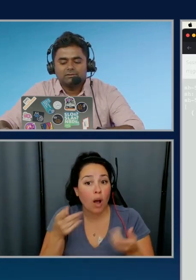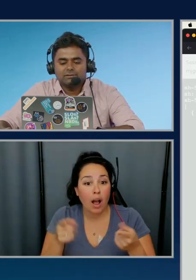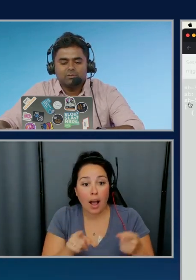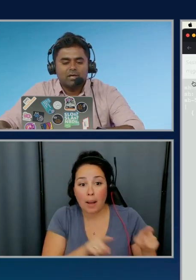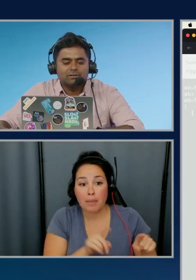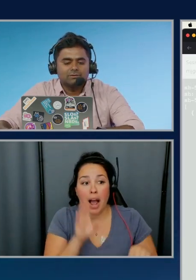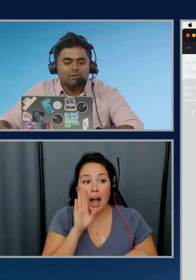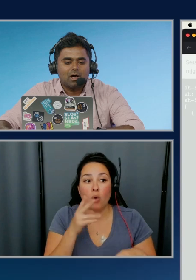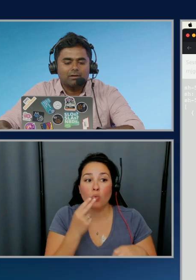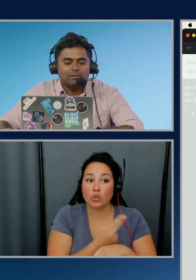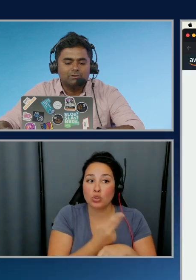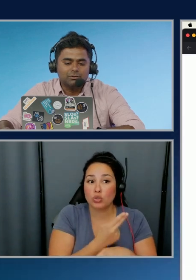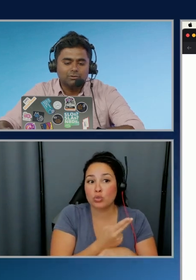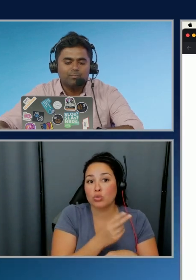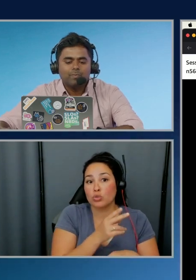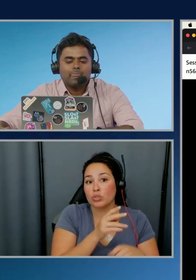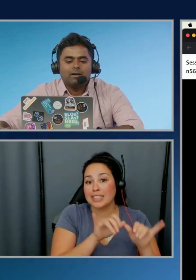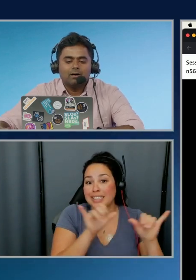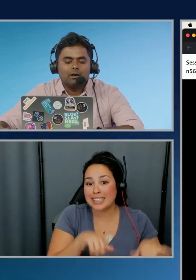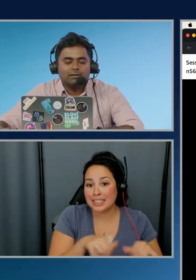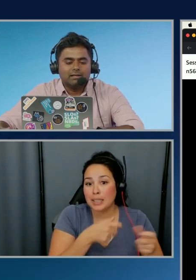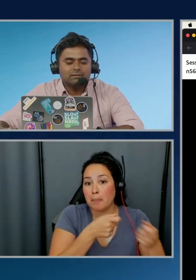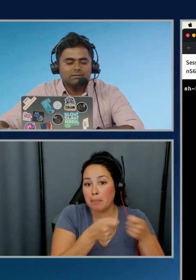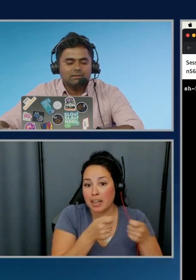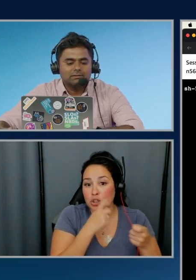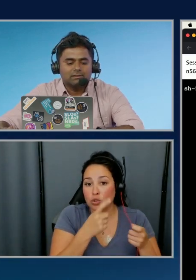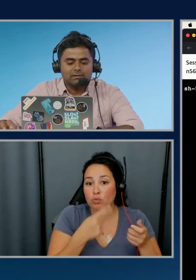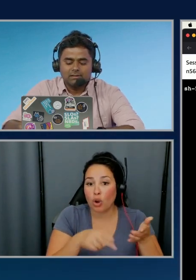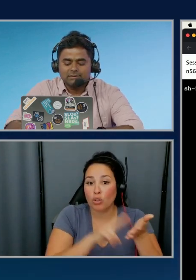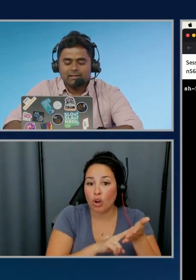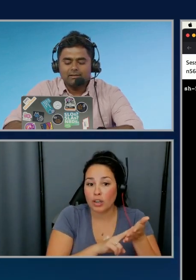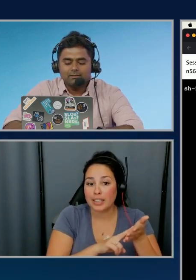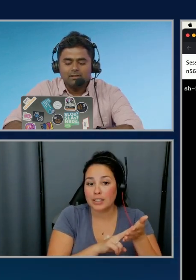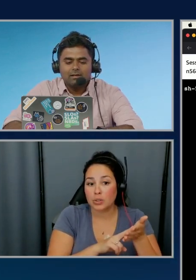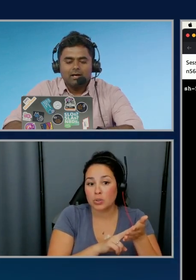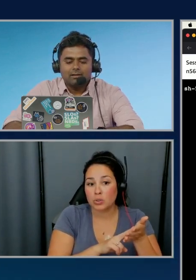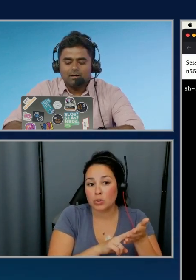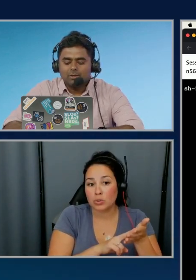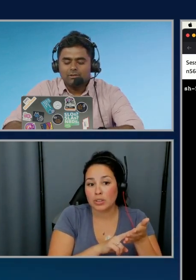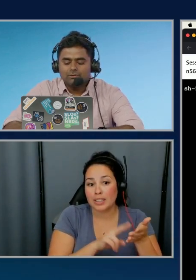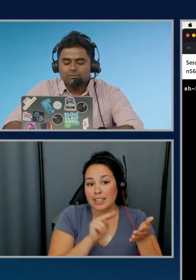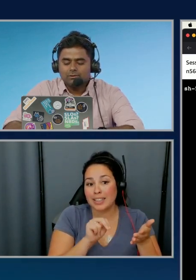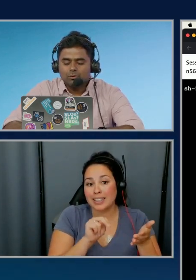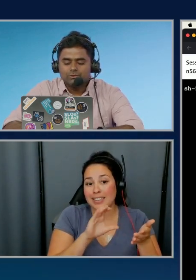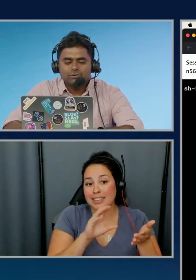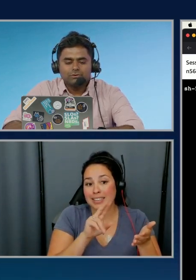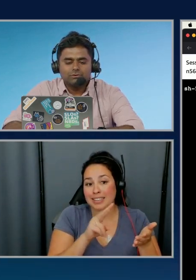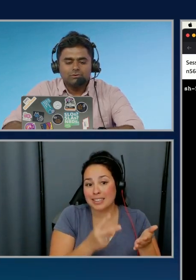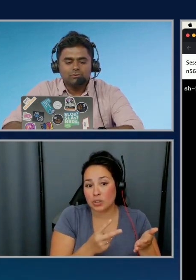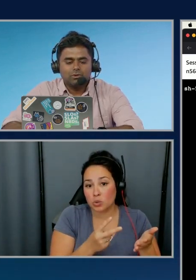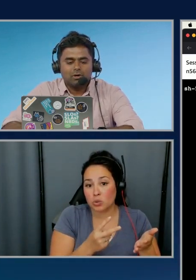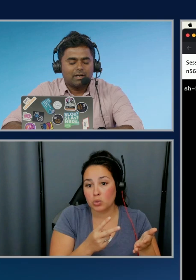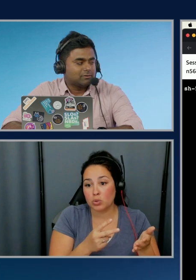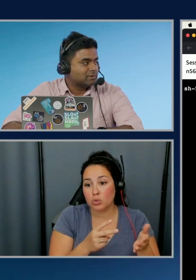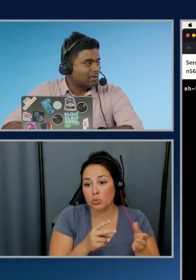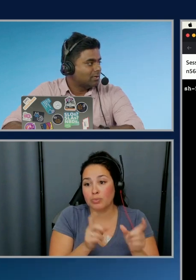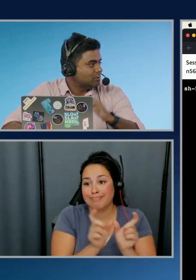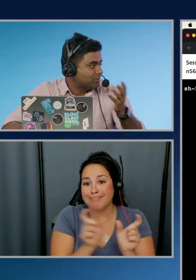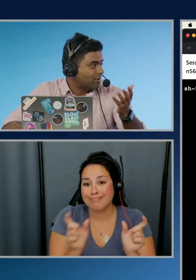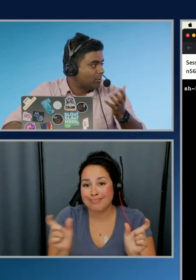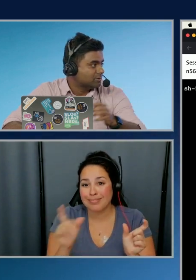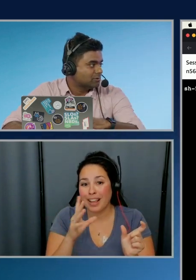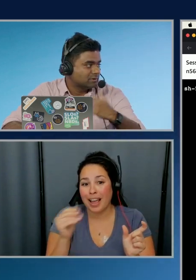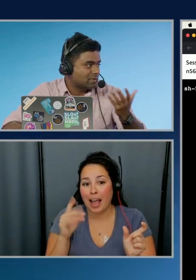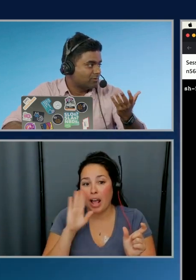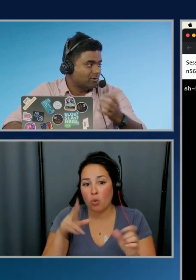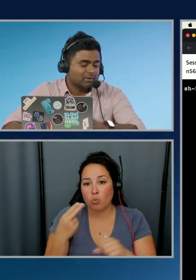Systems Manager, Session Manager to log into the instance here in a second. And then I'm going to use an open source tool called Nitro CLI, which